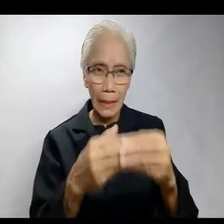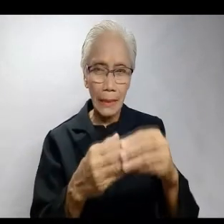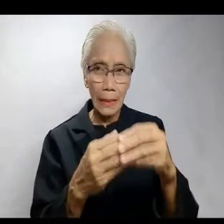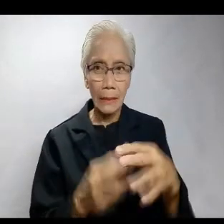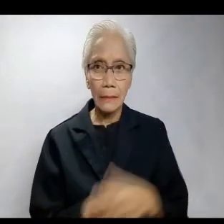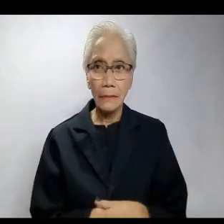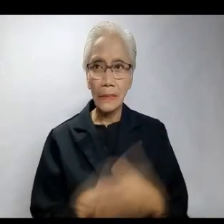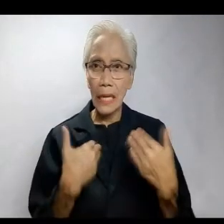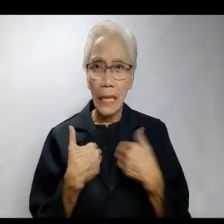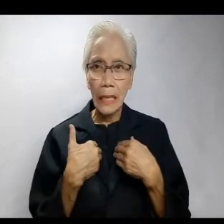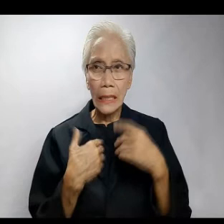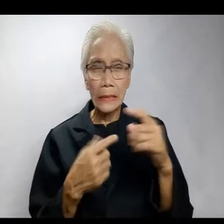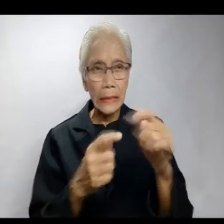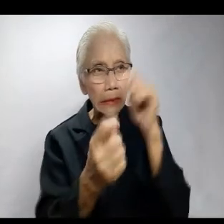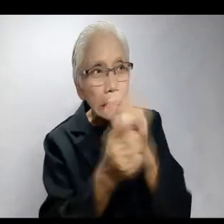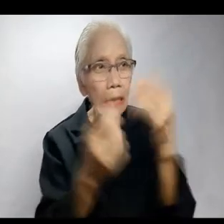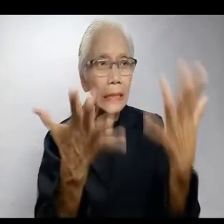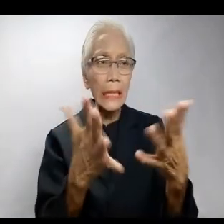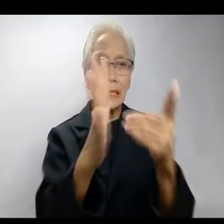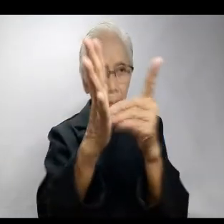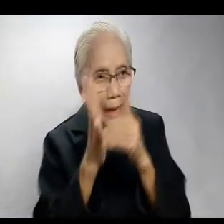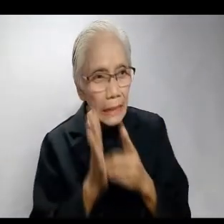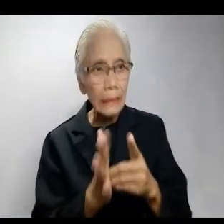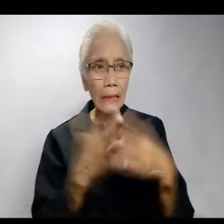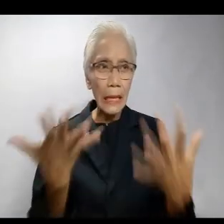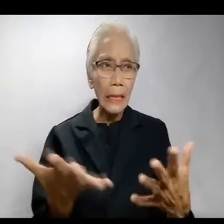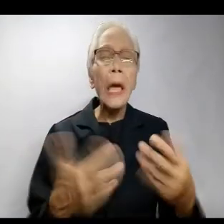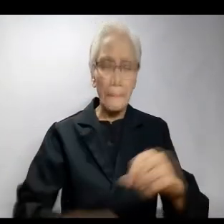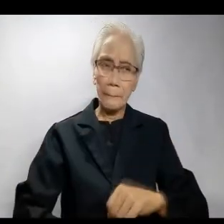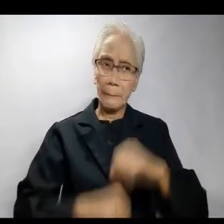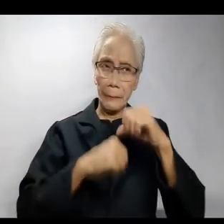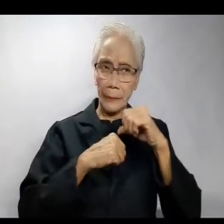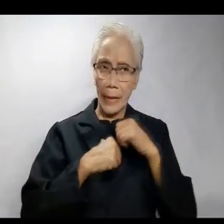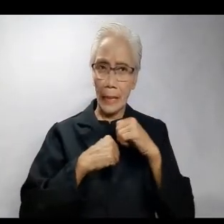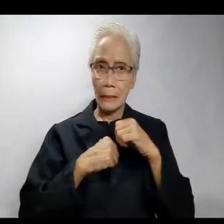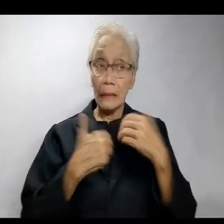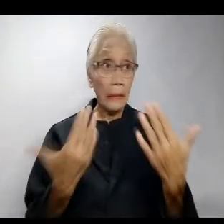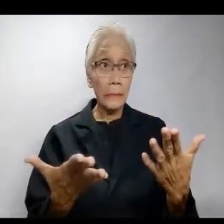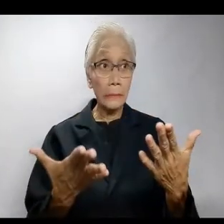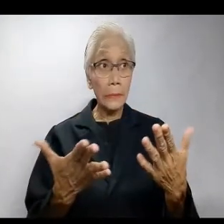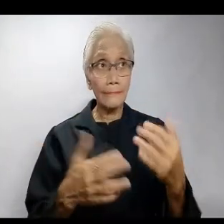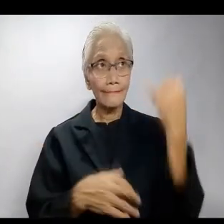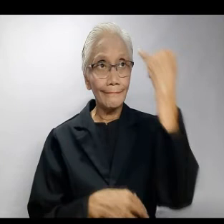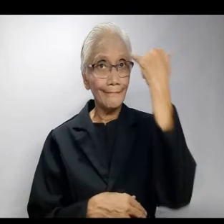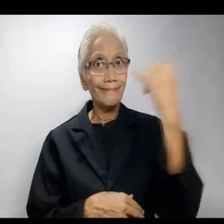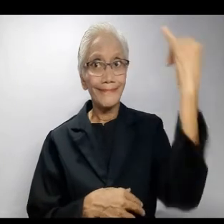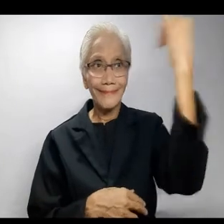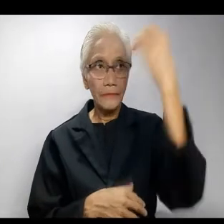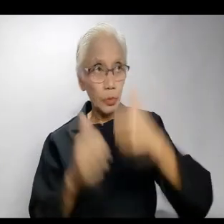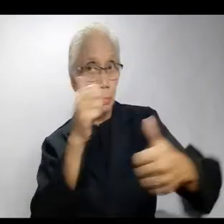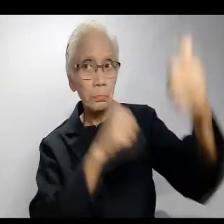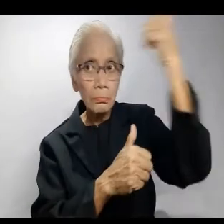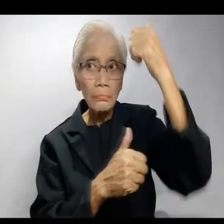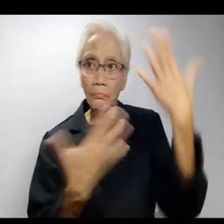flexibility. He is exacting, he is demanding, and he takes pride in being